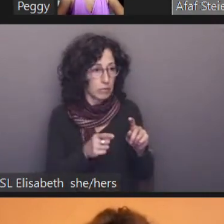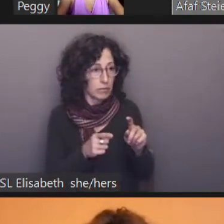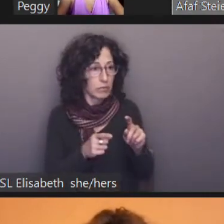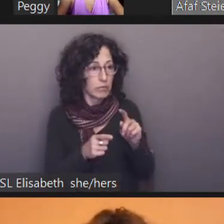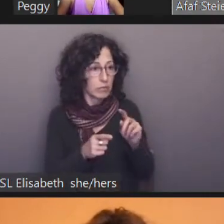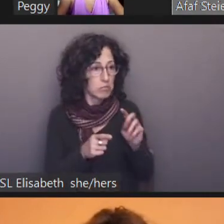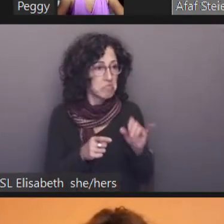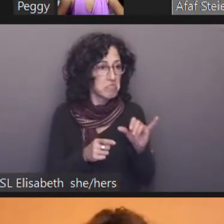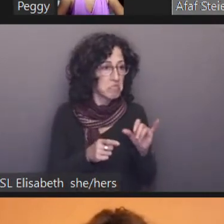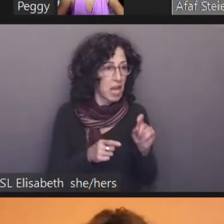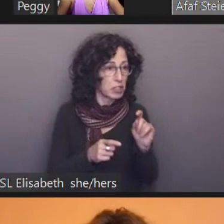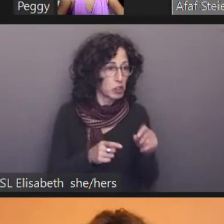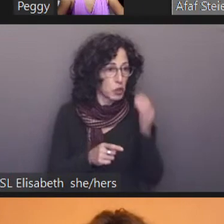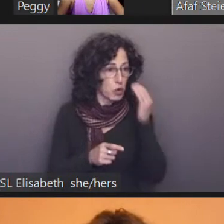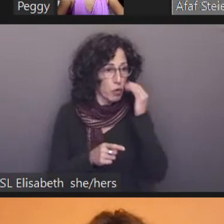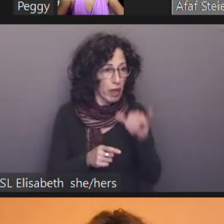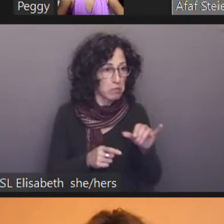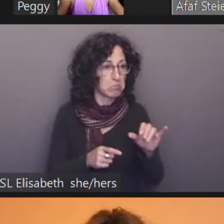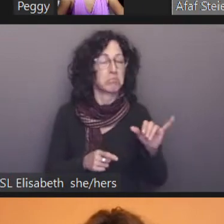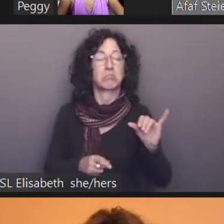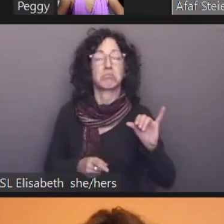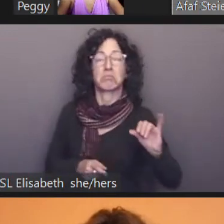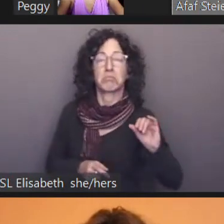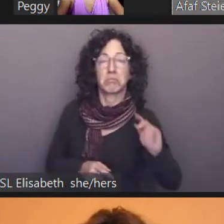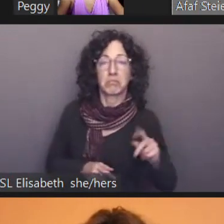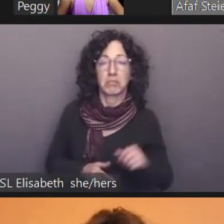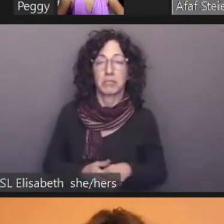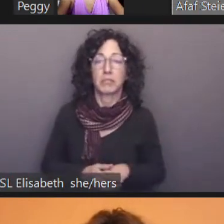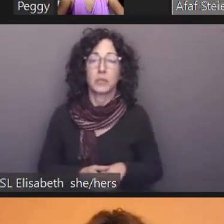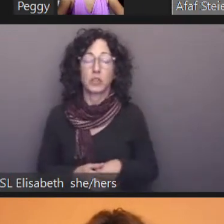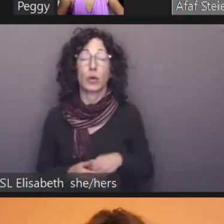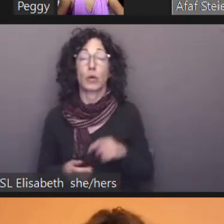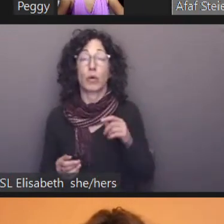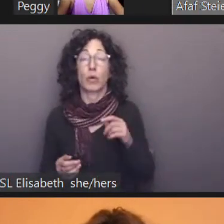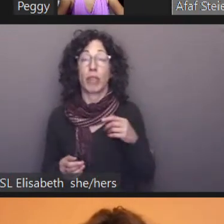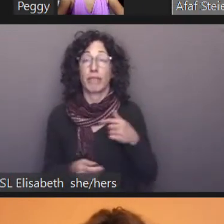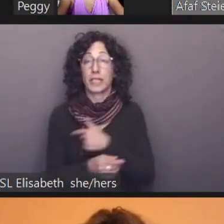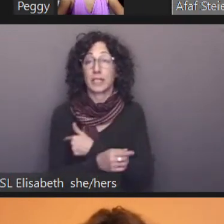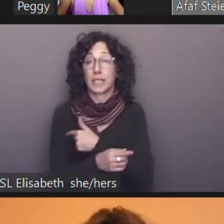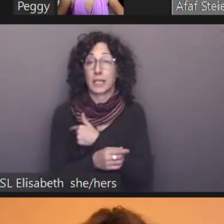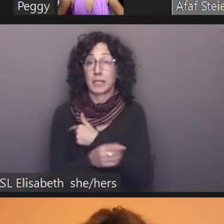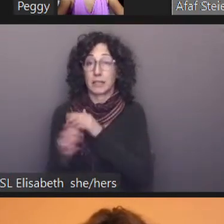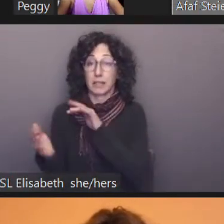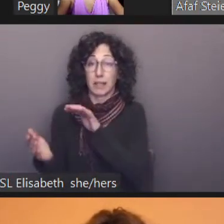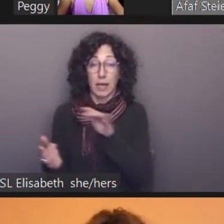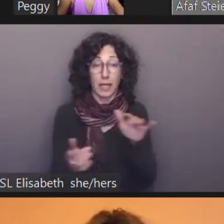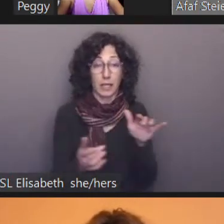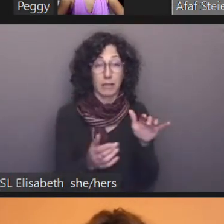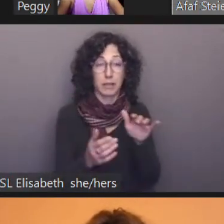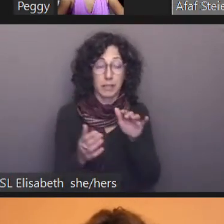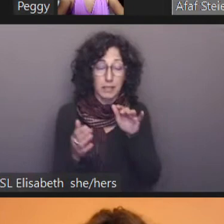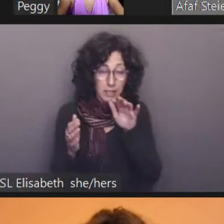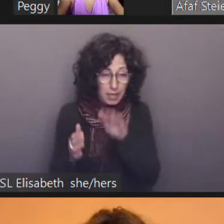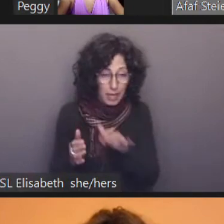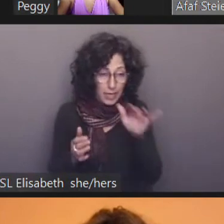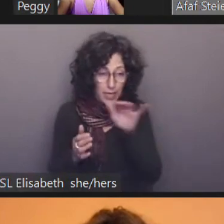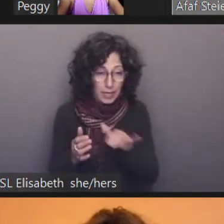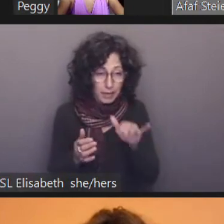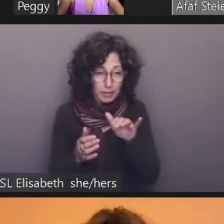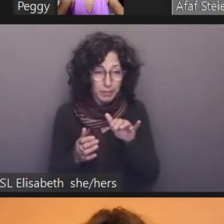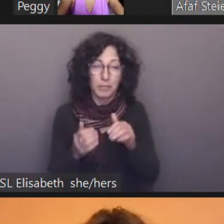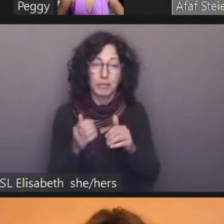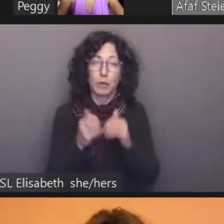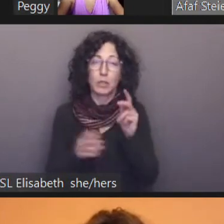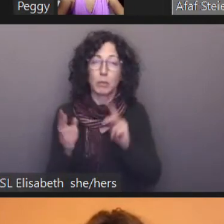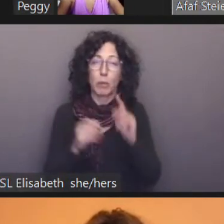it's out there. When they were studying the vaccine, if you recall, they studied it in a largely adult